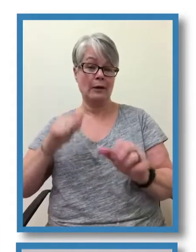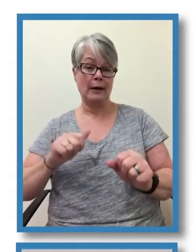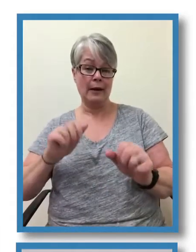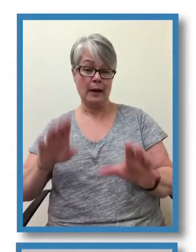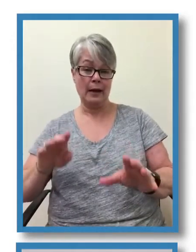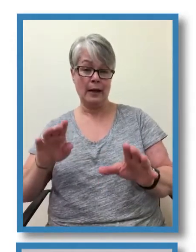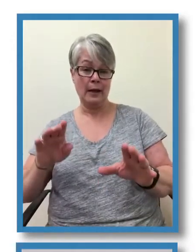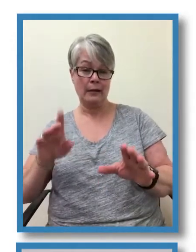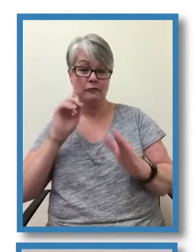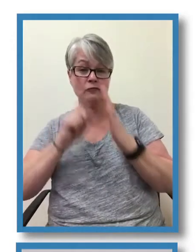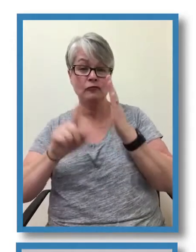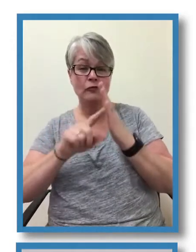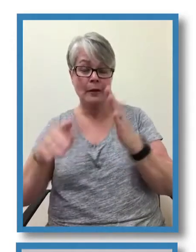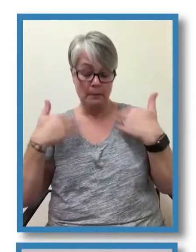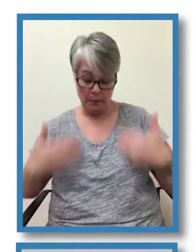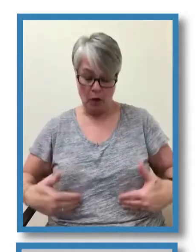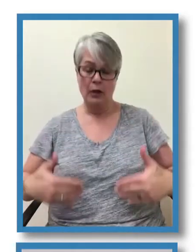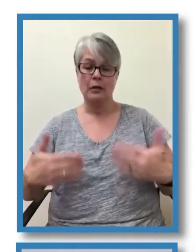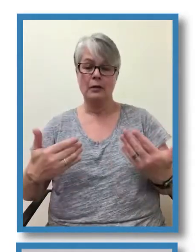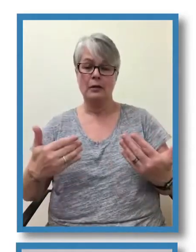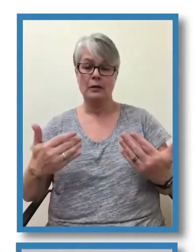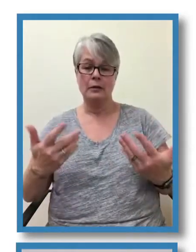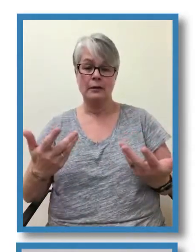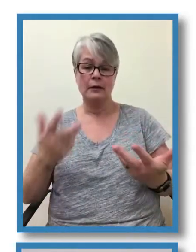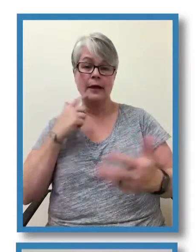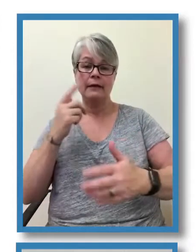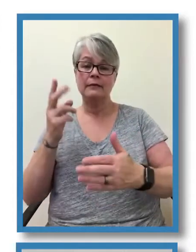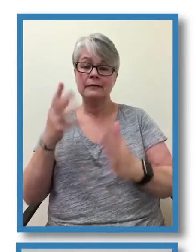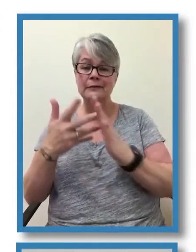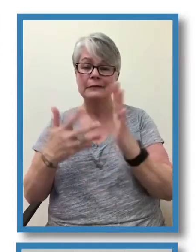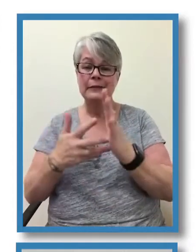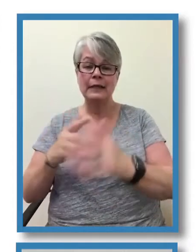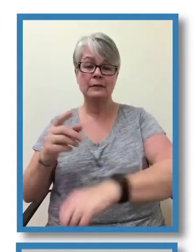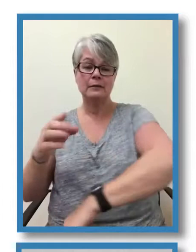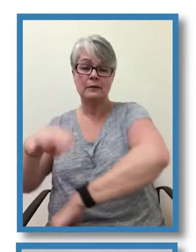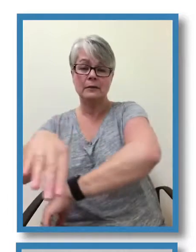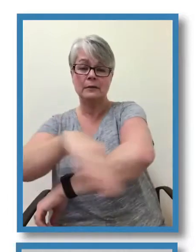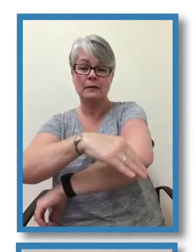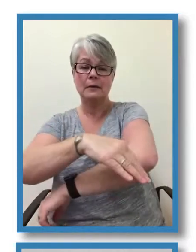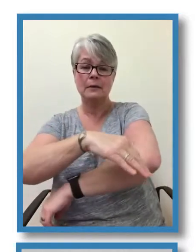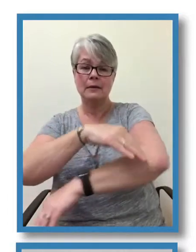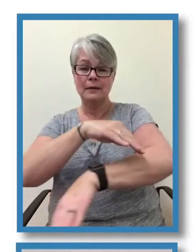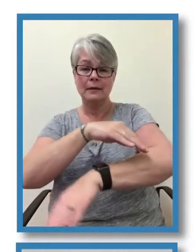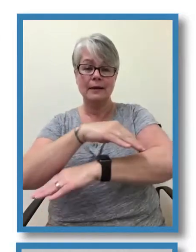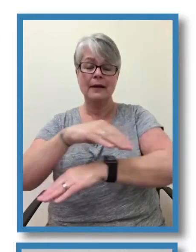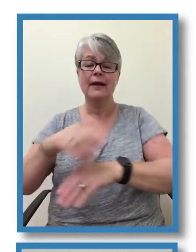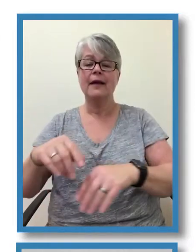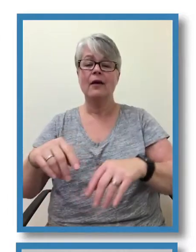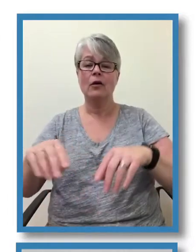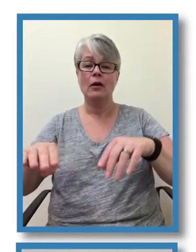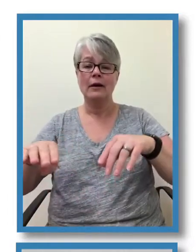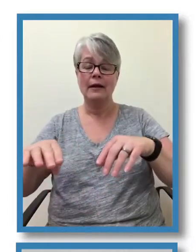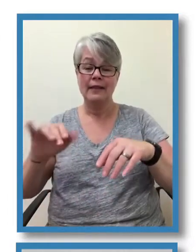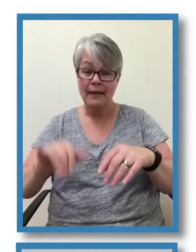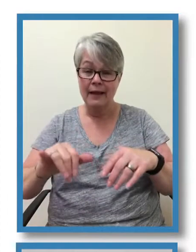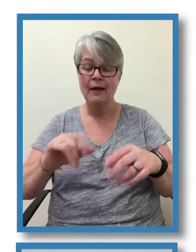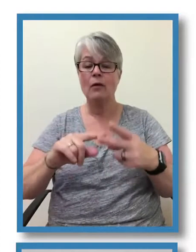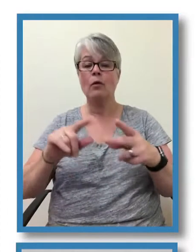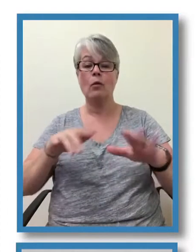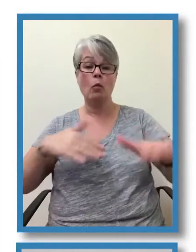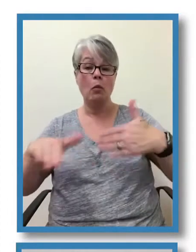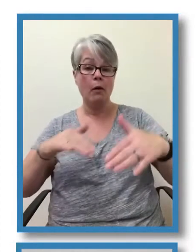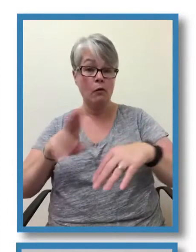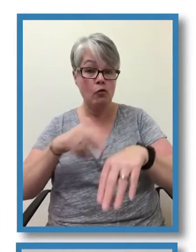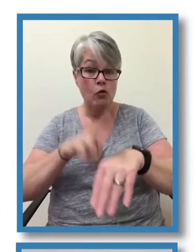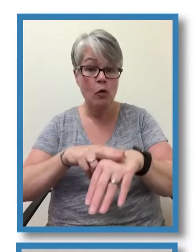focal neurological sign to suggest a stroke or a brain tumor or something else that might be causing this. And